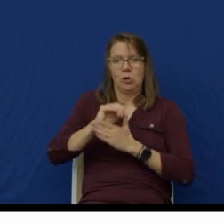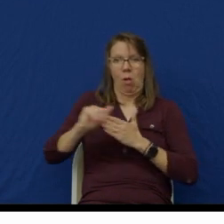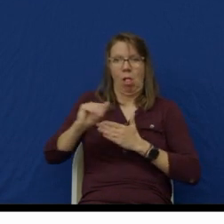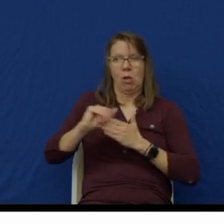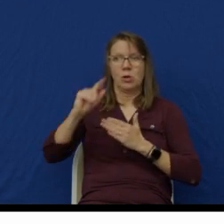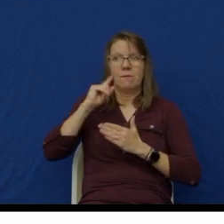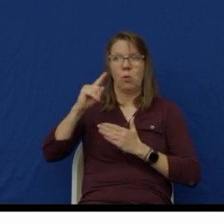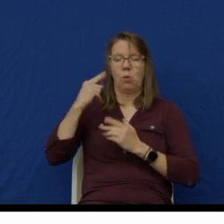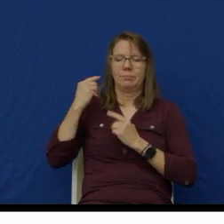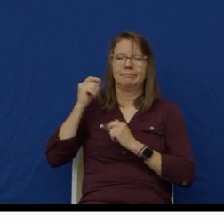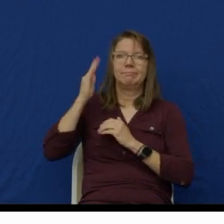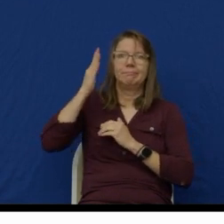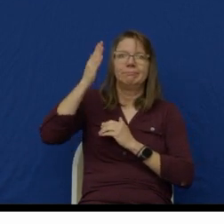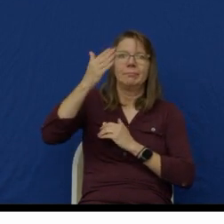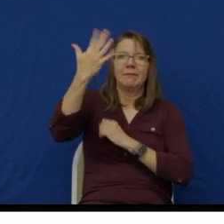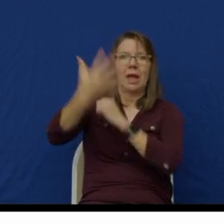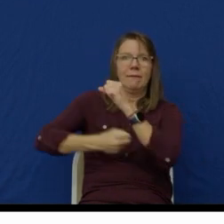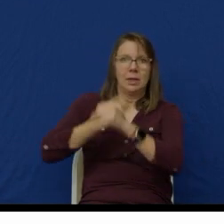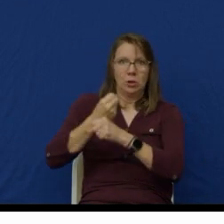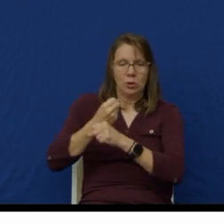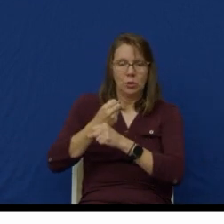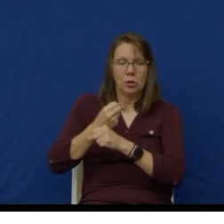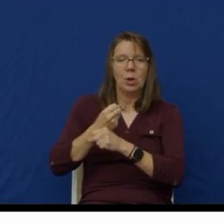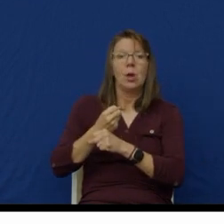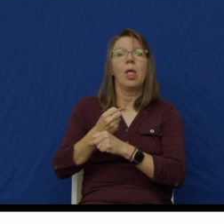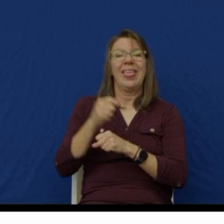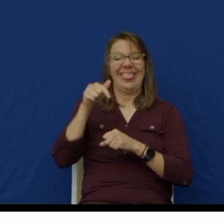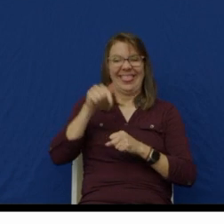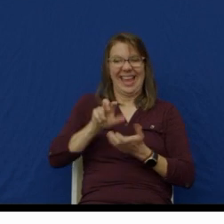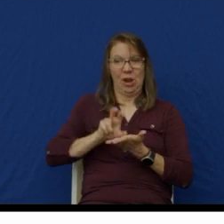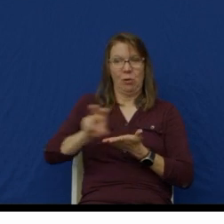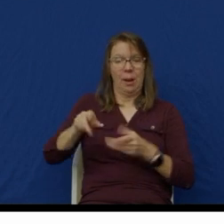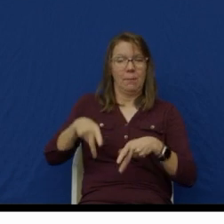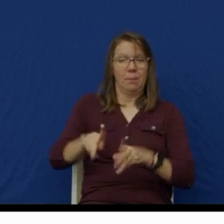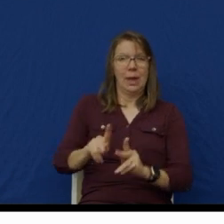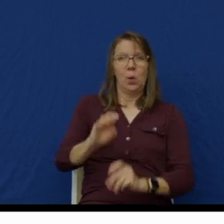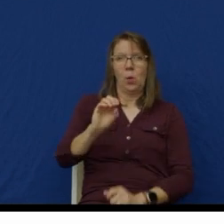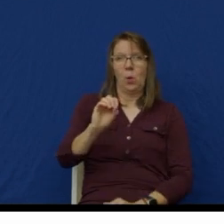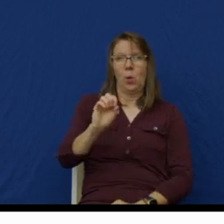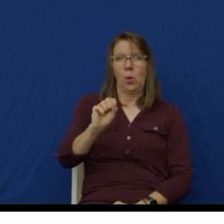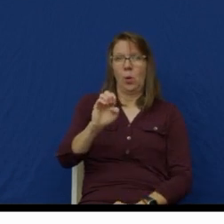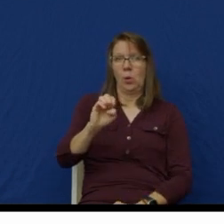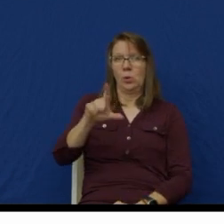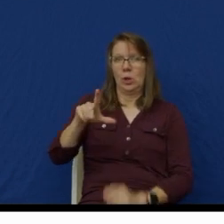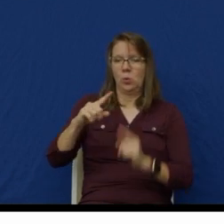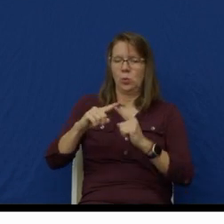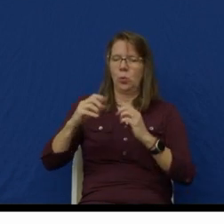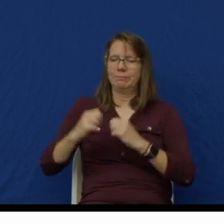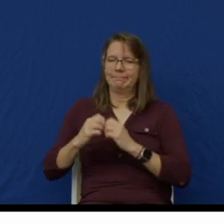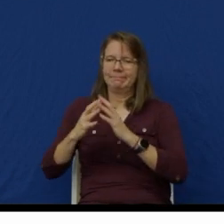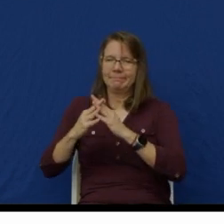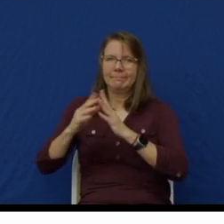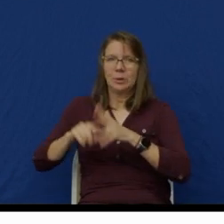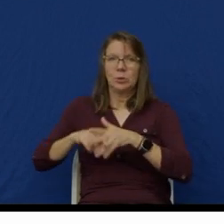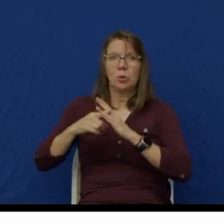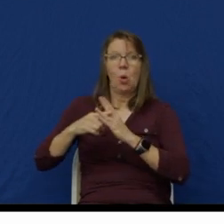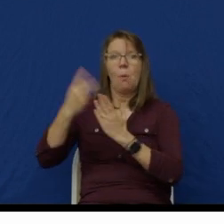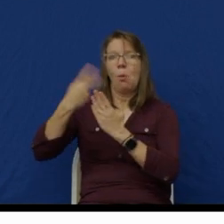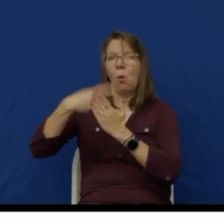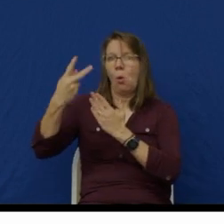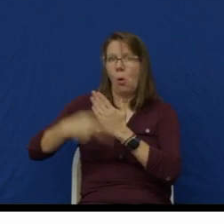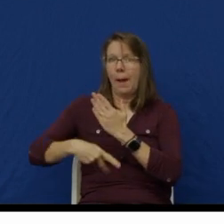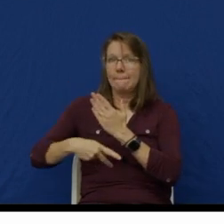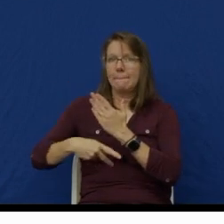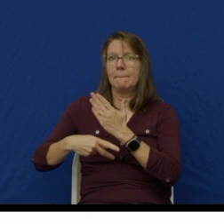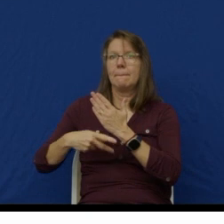grant, OSEEL will implement Kentucky Empowers Program, short for